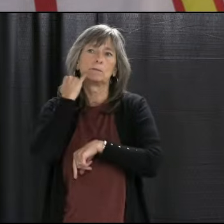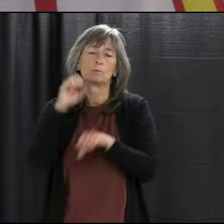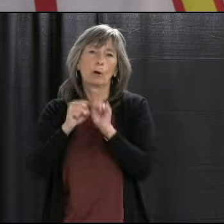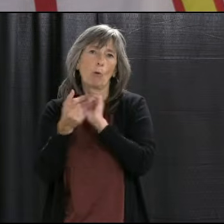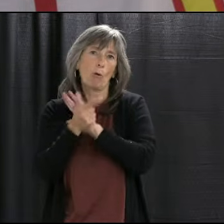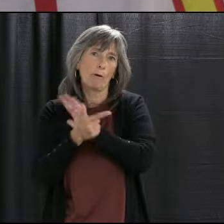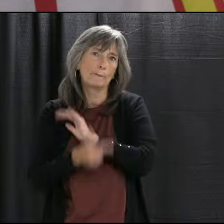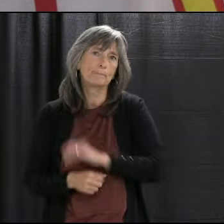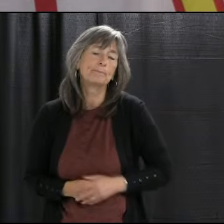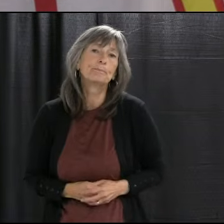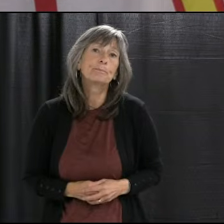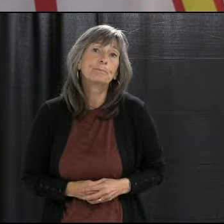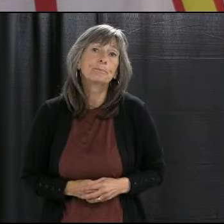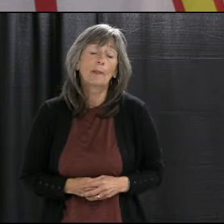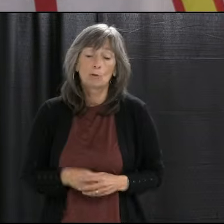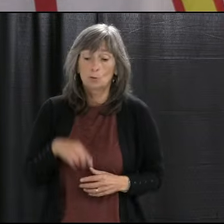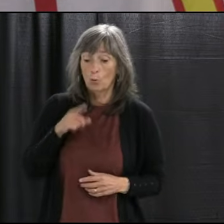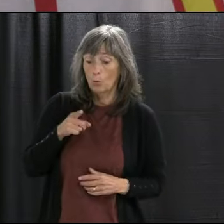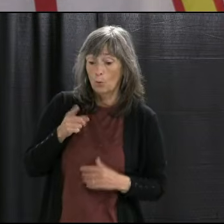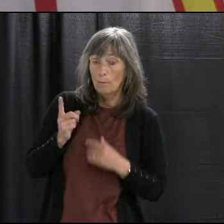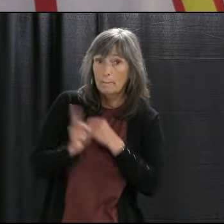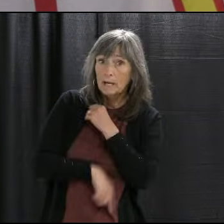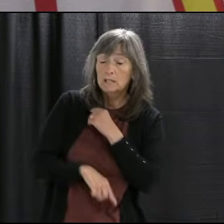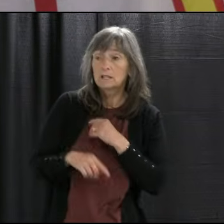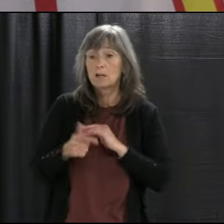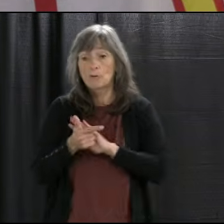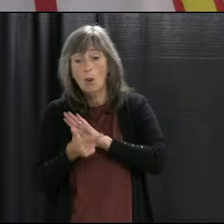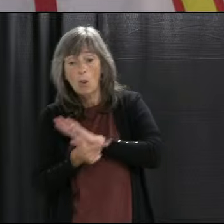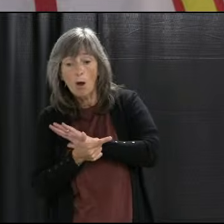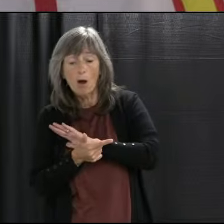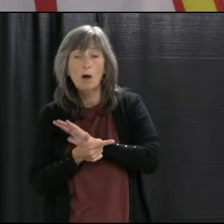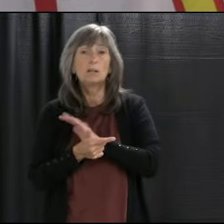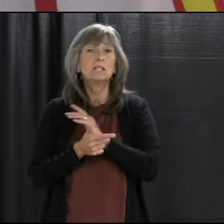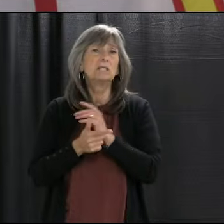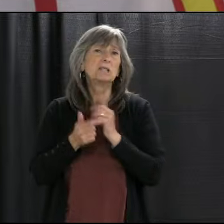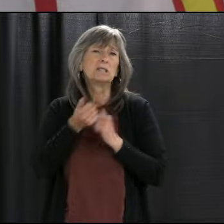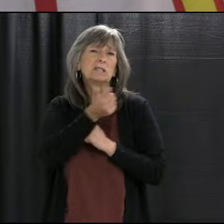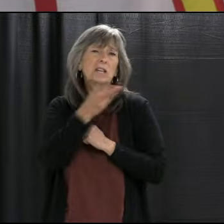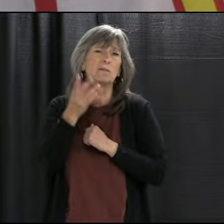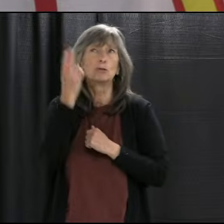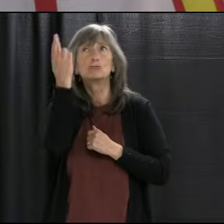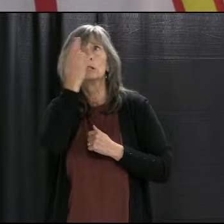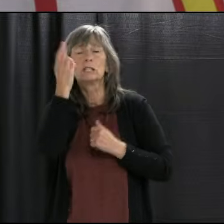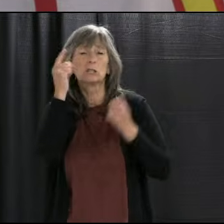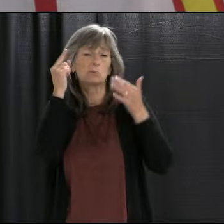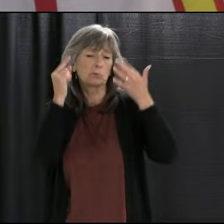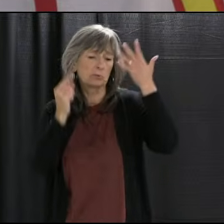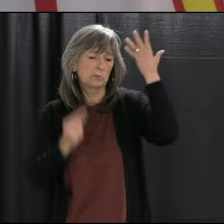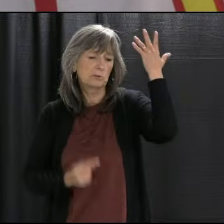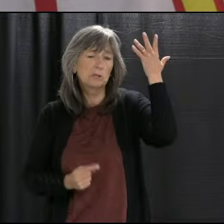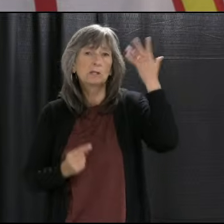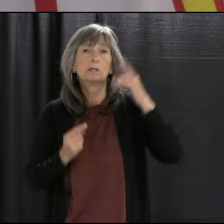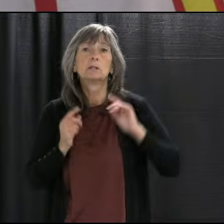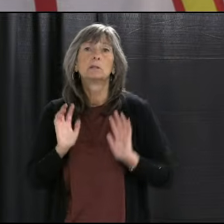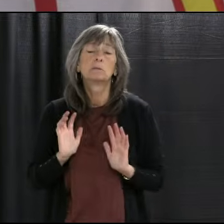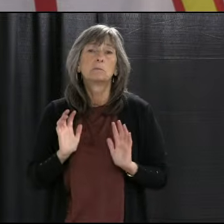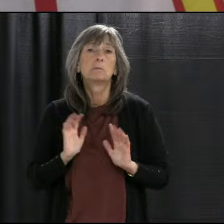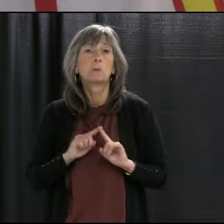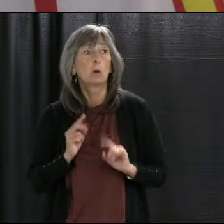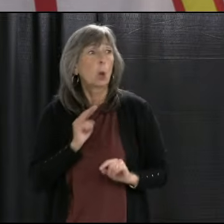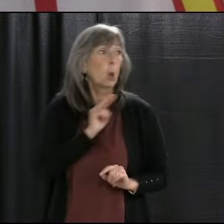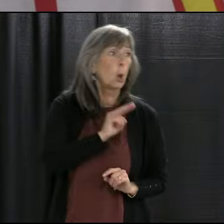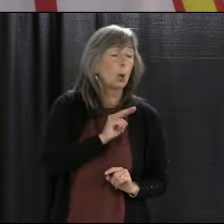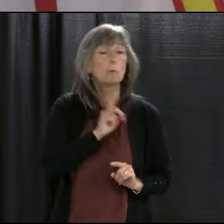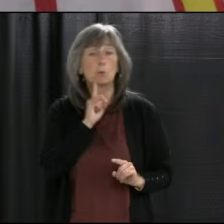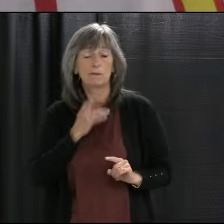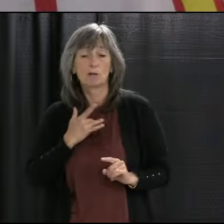those laws and those penalties always have several factors into why we arrive where they are, and it's for deterrence and for